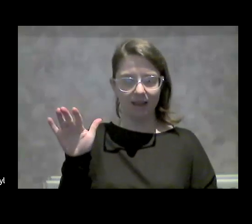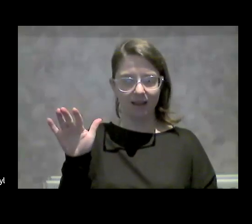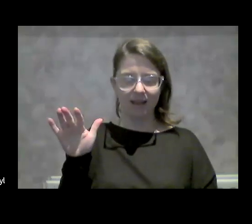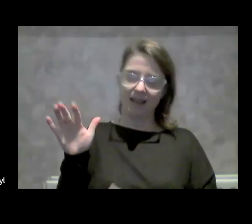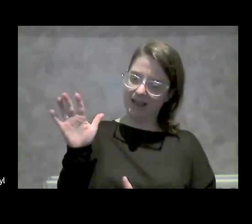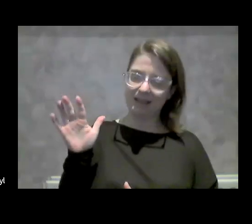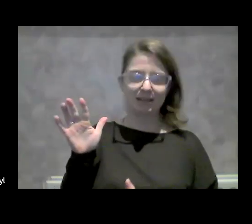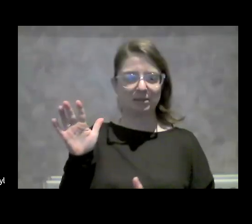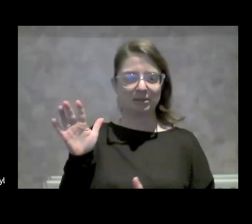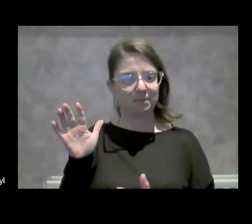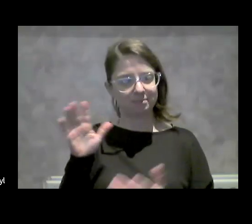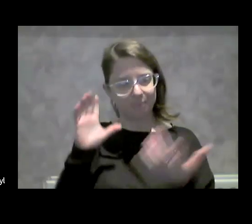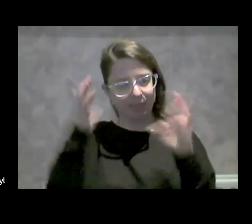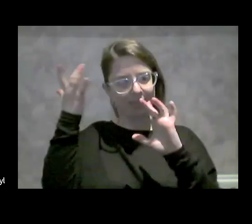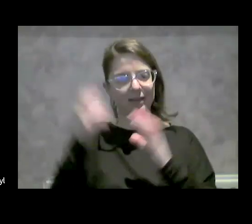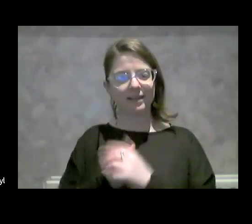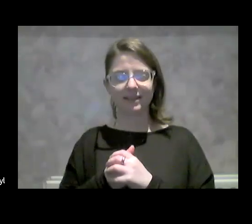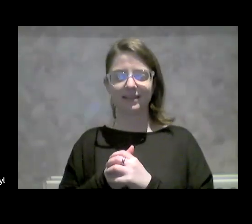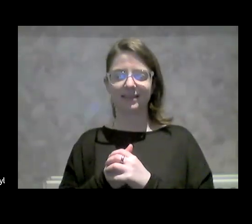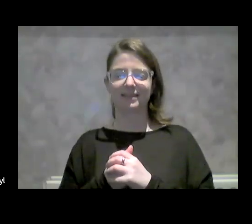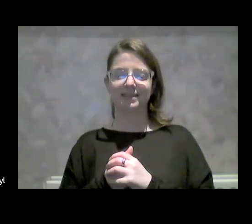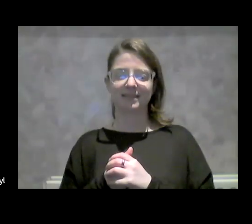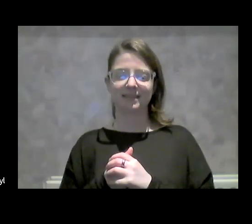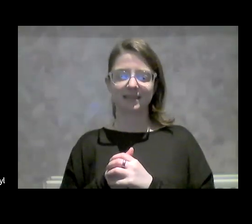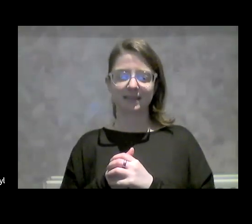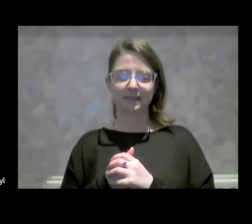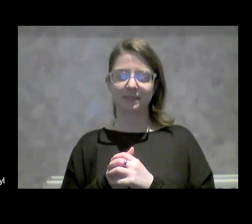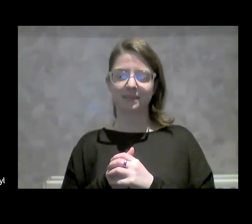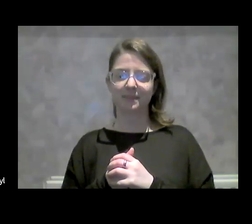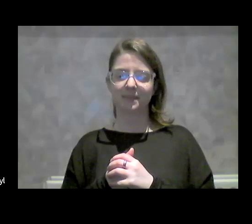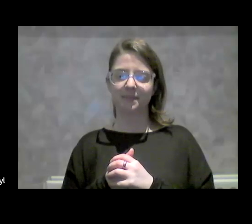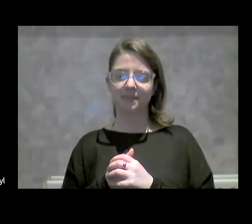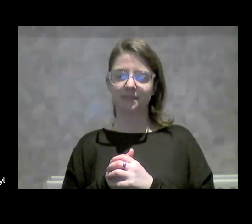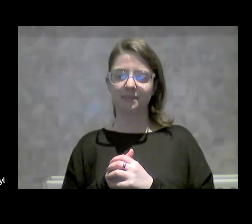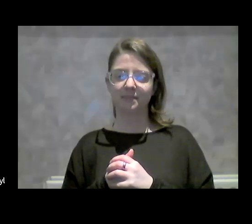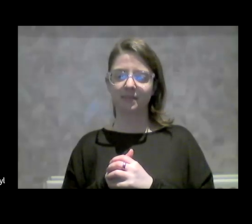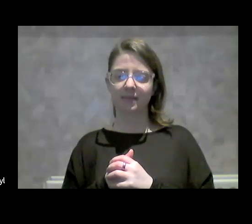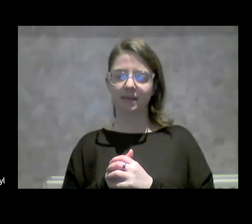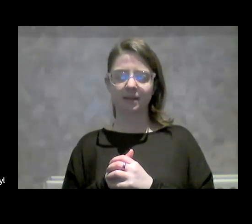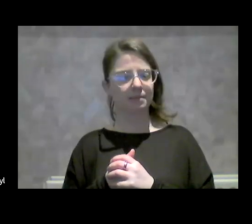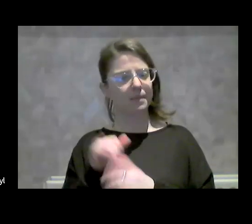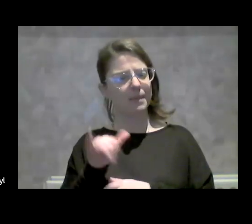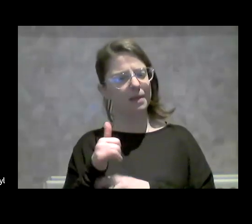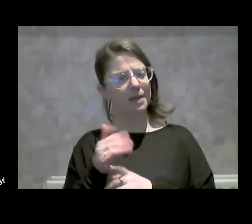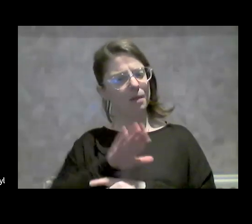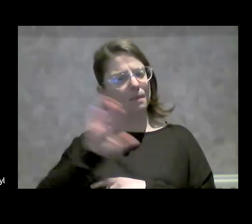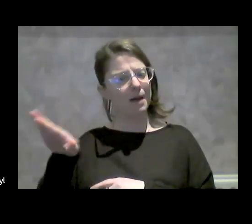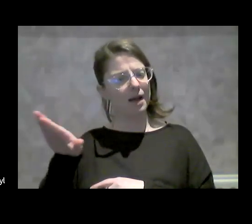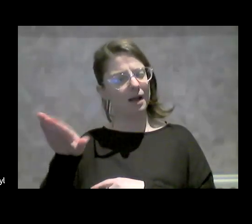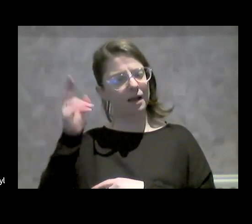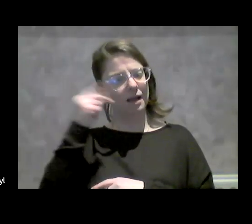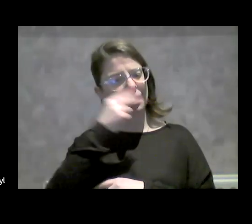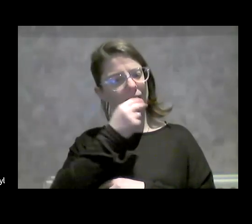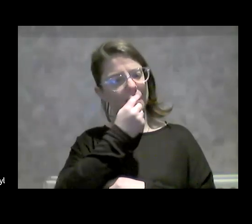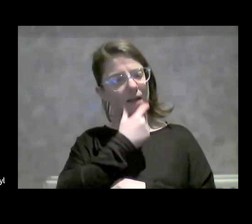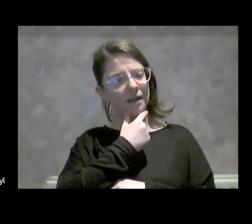yeah, I don't know. It was quite an experience. I think maybe I'll do that again. But yeah, so I